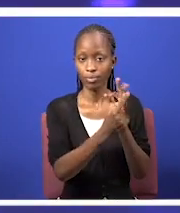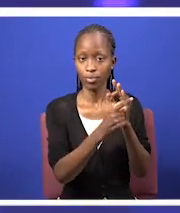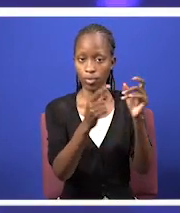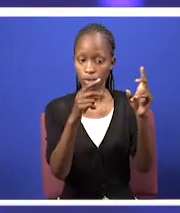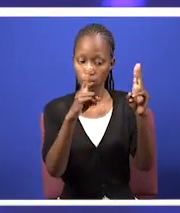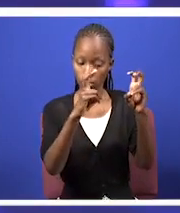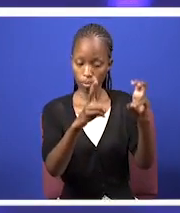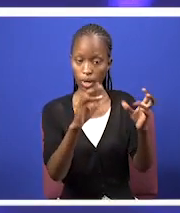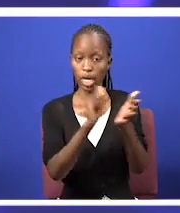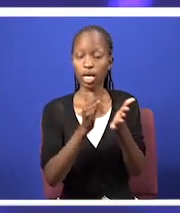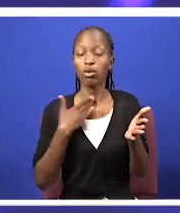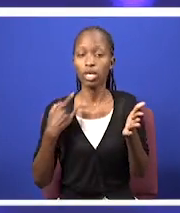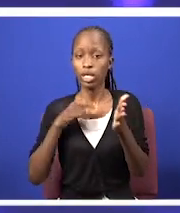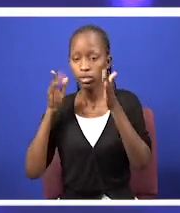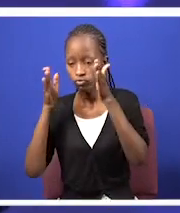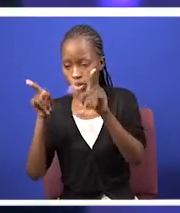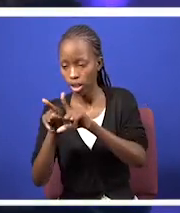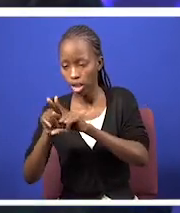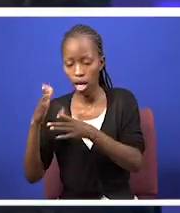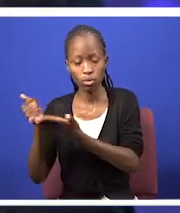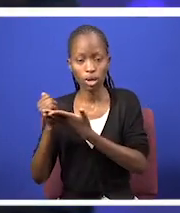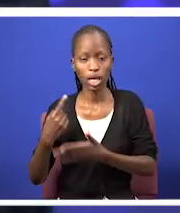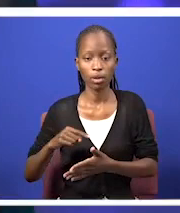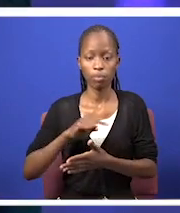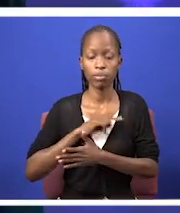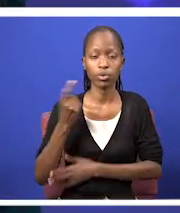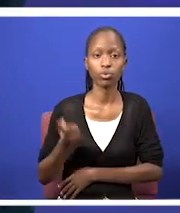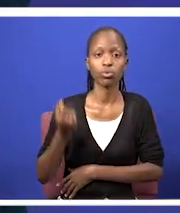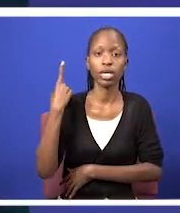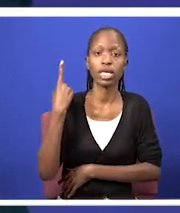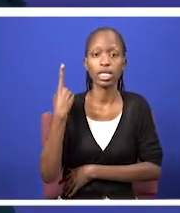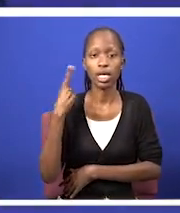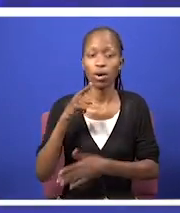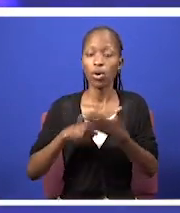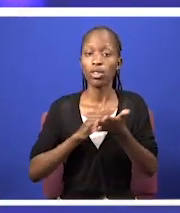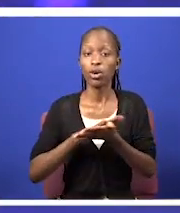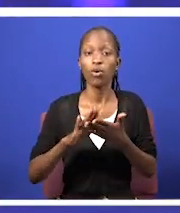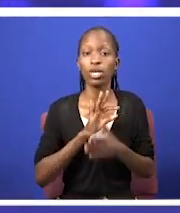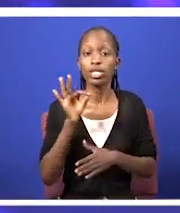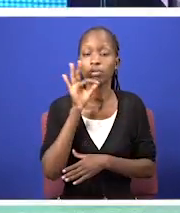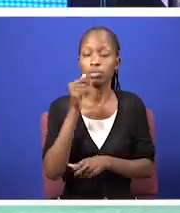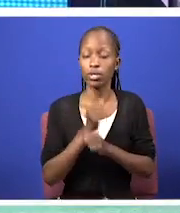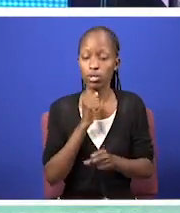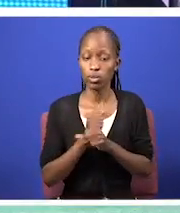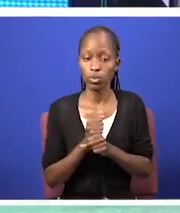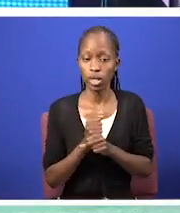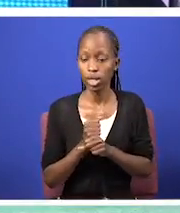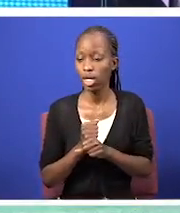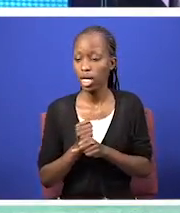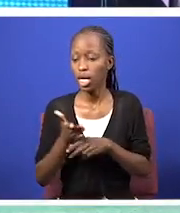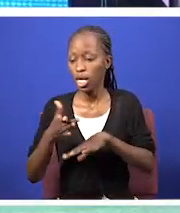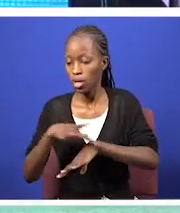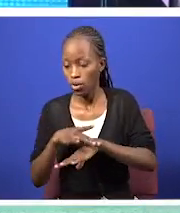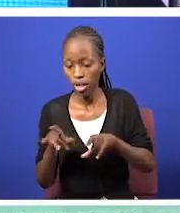These are three titles that I want us to look at and how they help us to shape an understanding of what the Holy Spirit is doing, not only